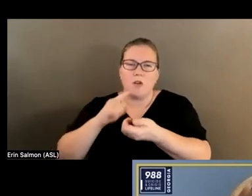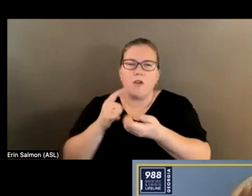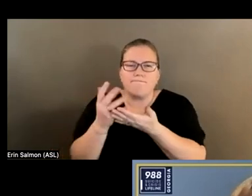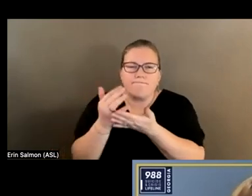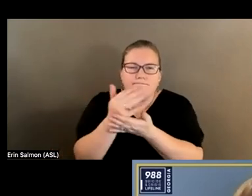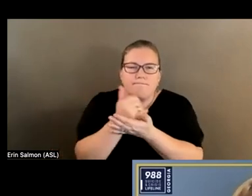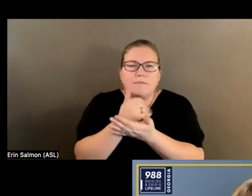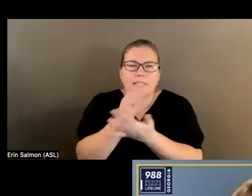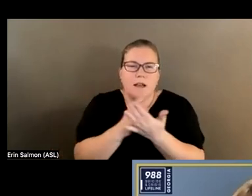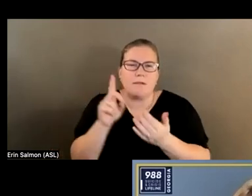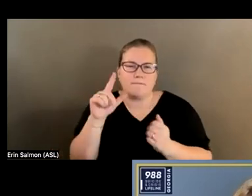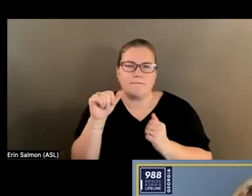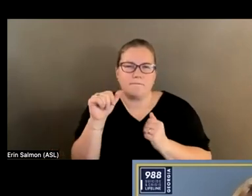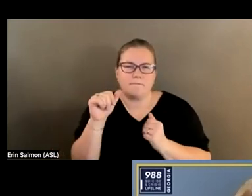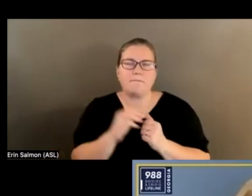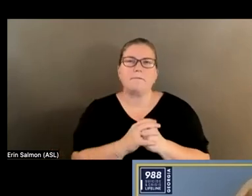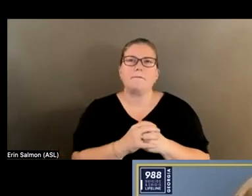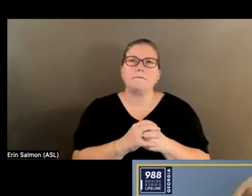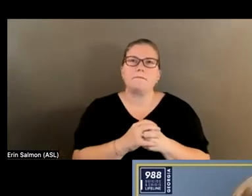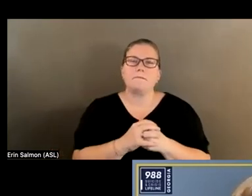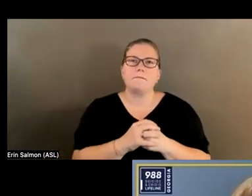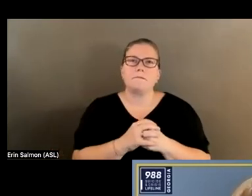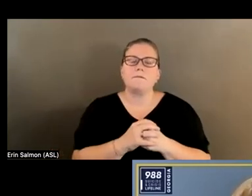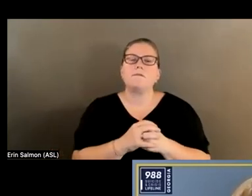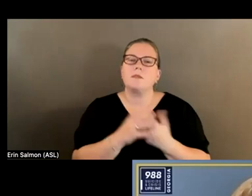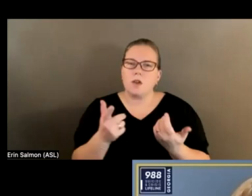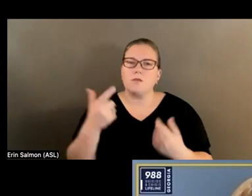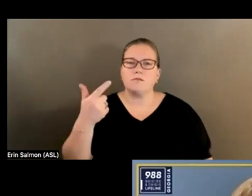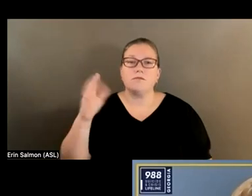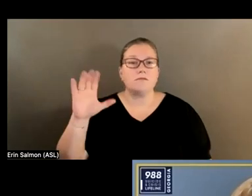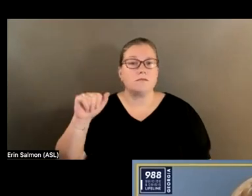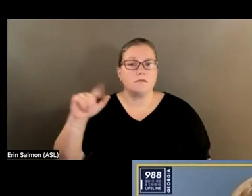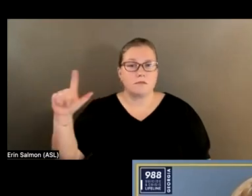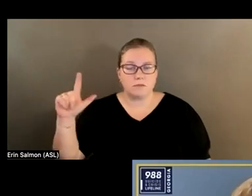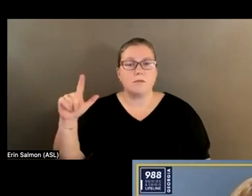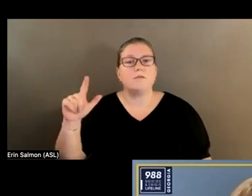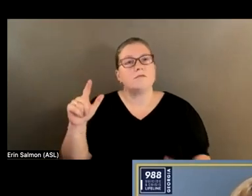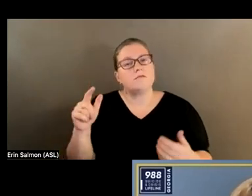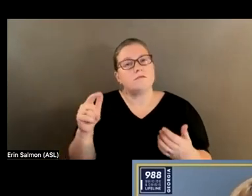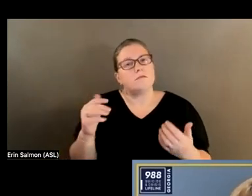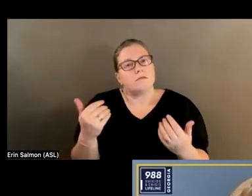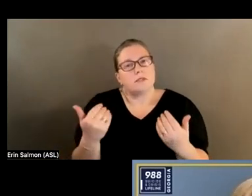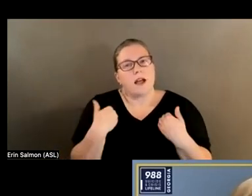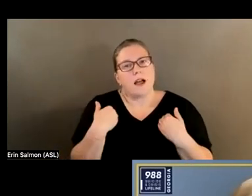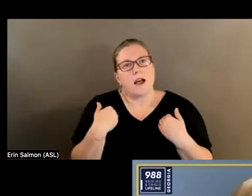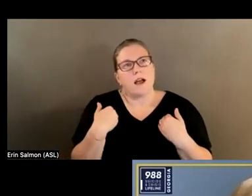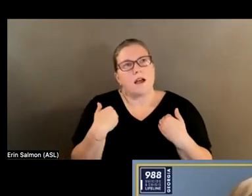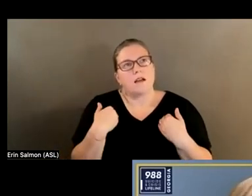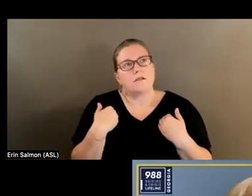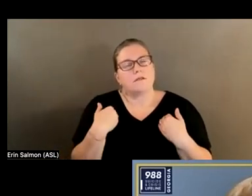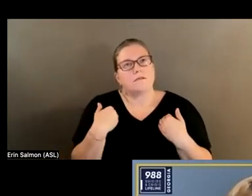that content. So while the Georgia Crisis and Access Line has had a history